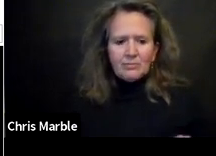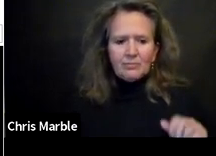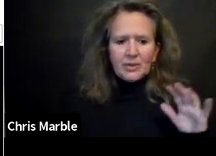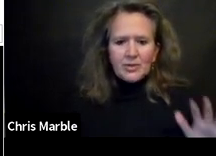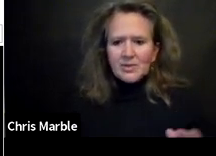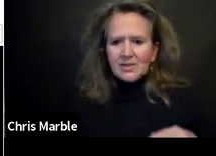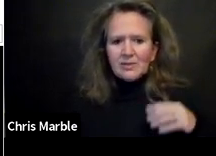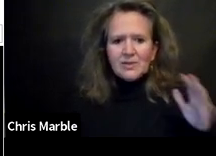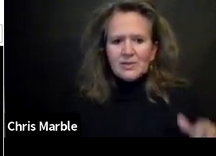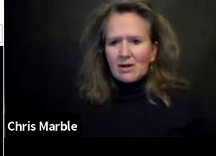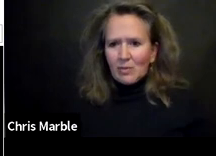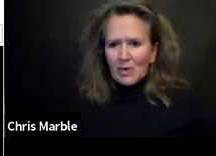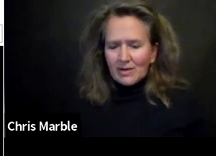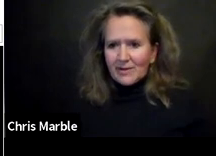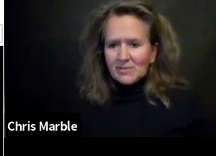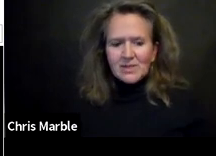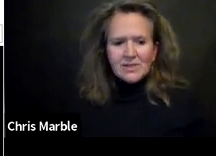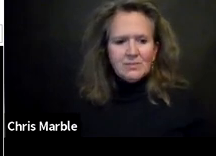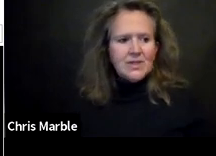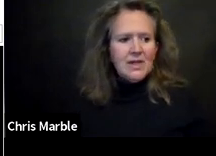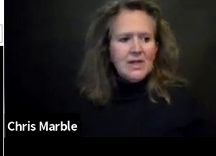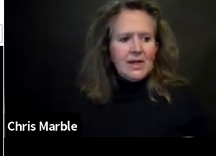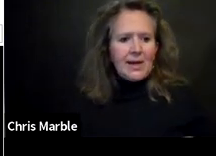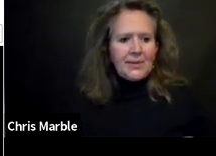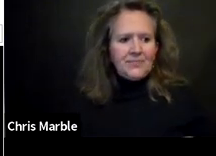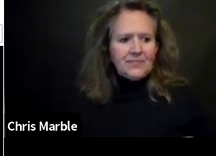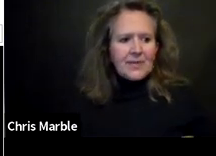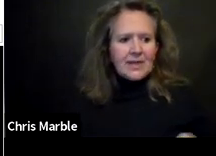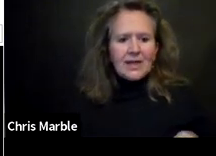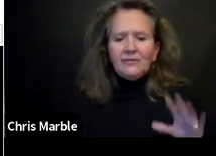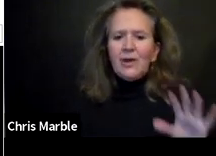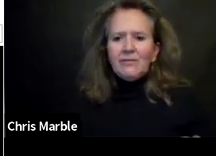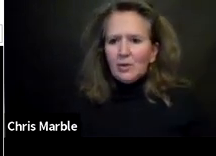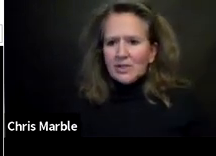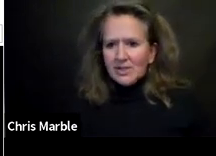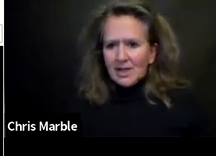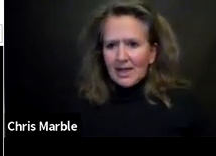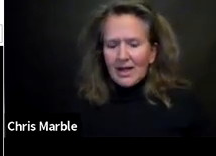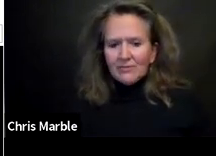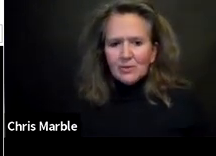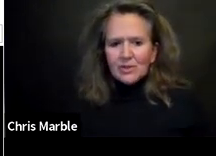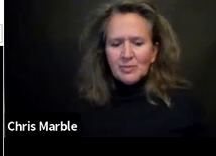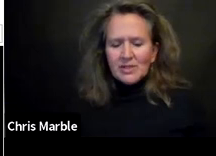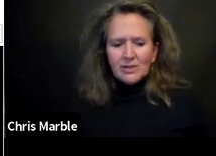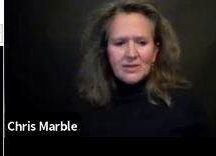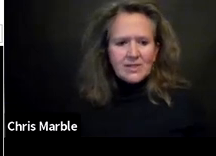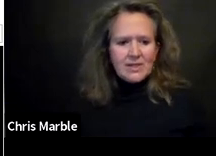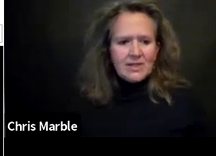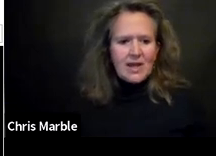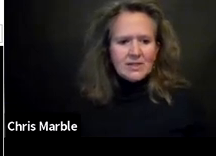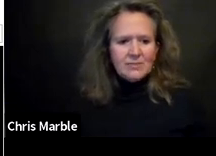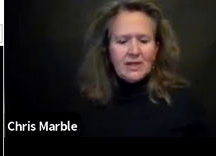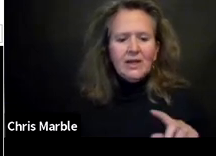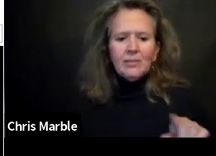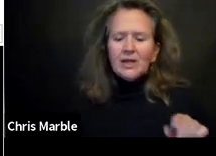There are Bluetooth systems, there's hardwired FM systems. And if you have any questions on that afterwards, please don't